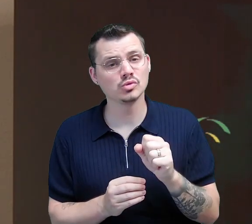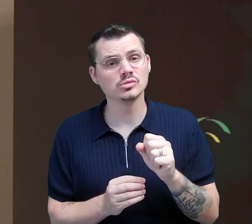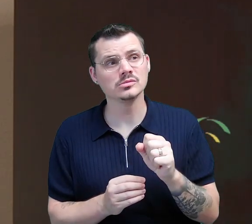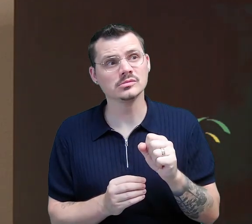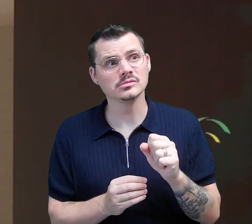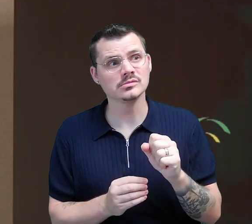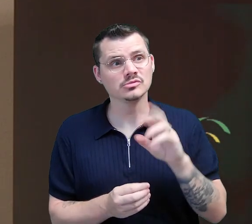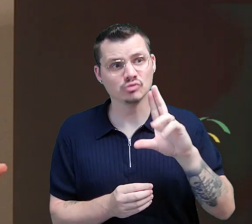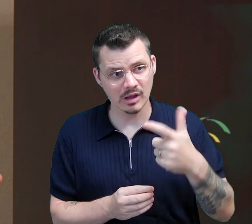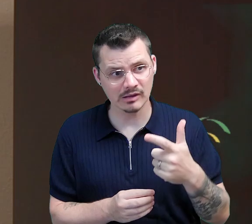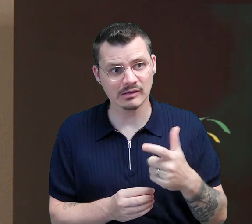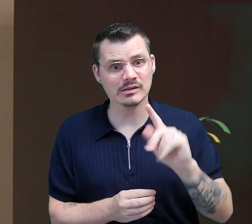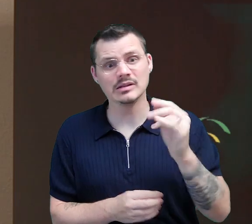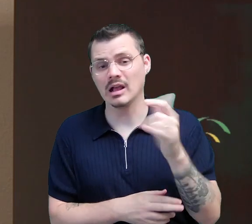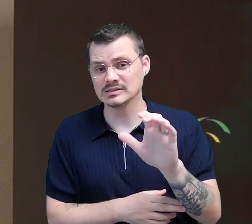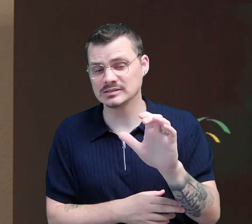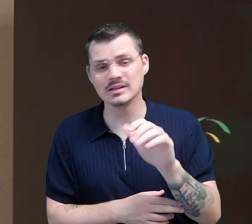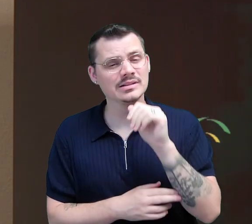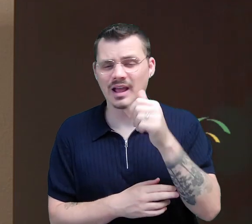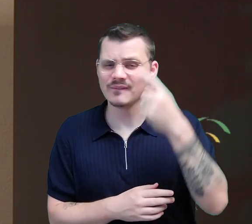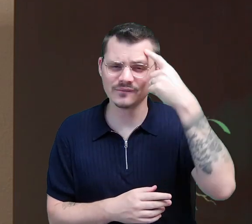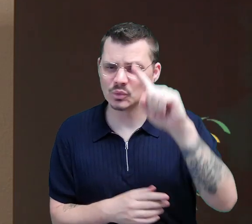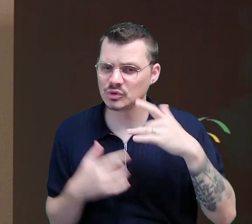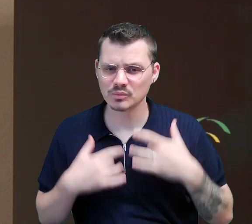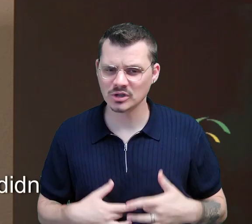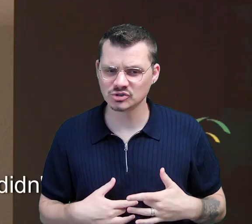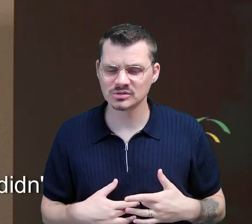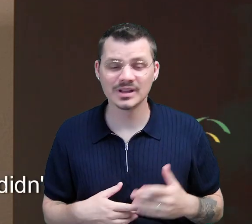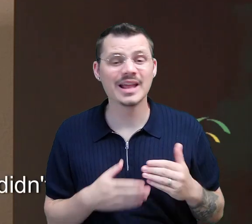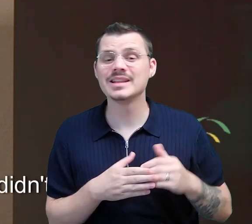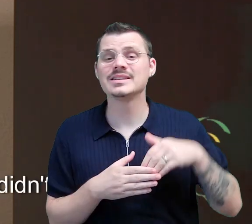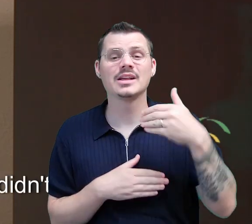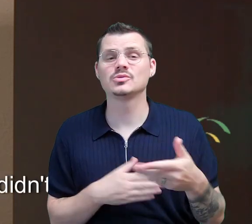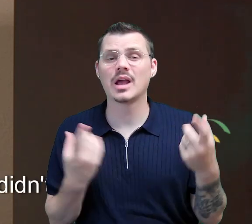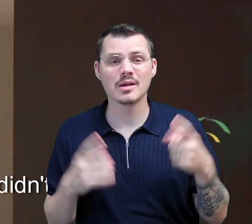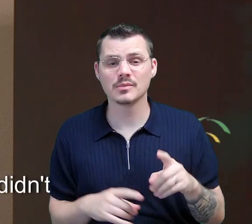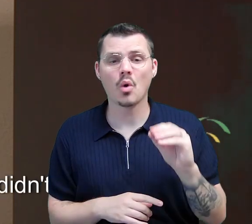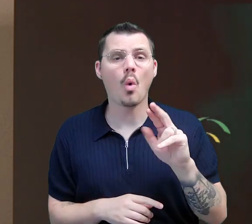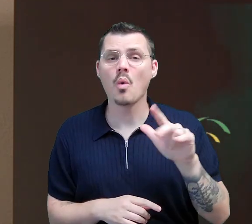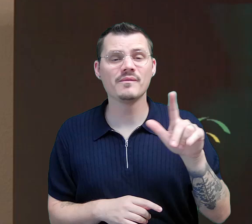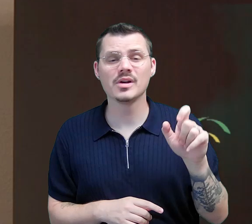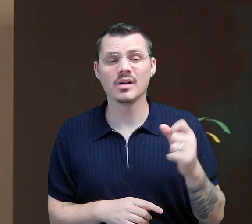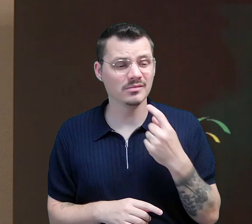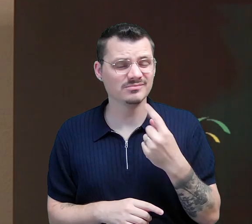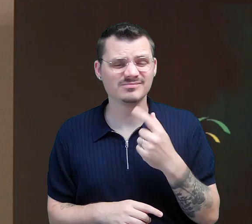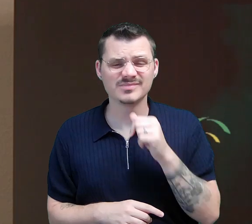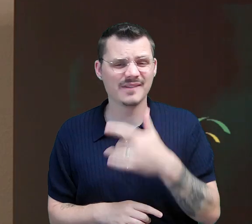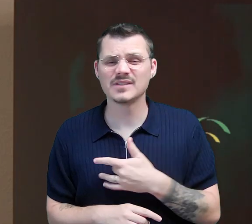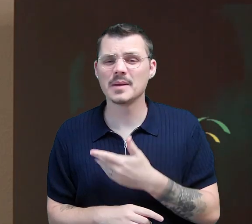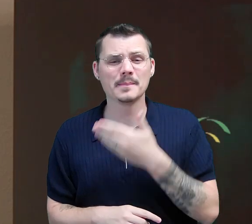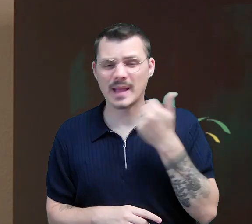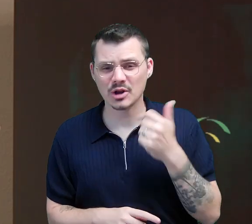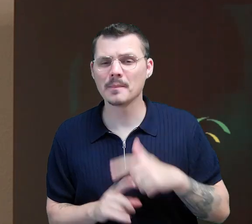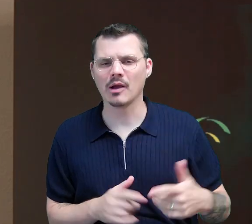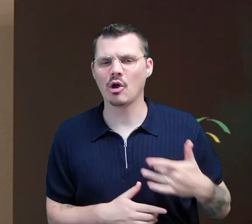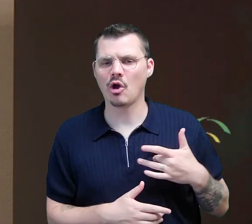drug. Does not treat depression. Next thing that happened was Orville didn't feel any better, but he